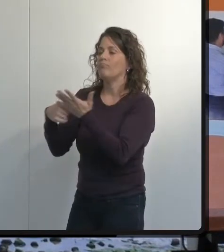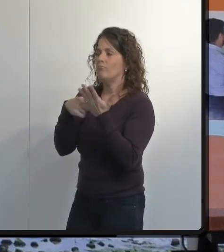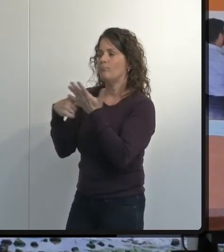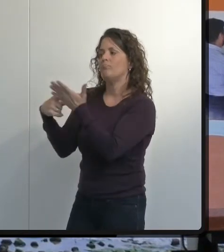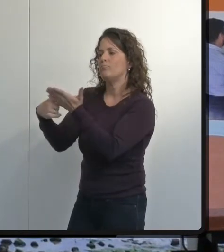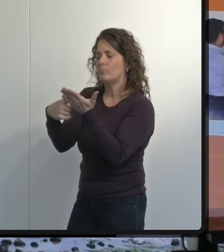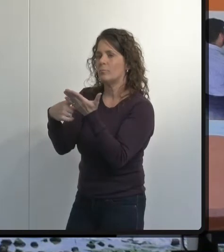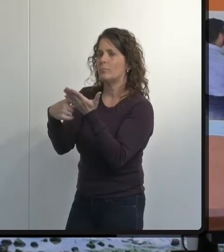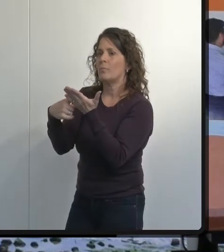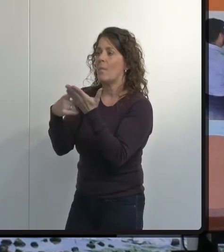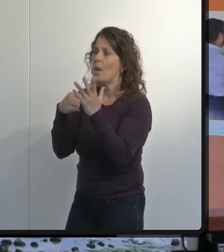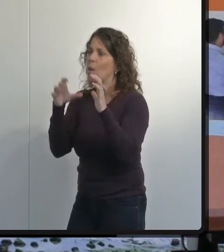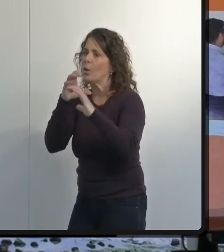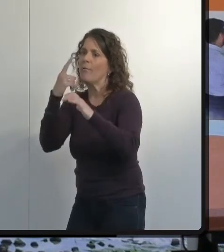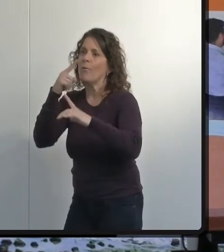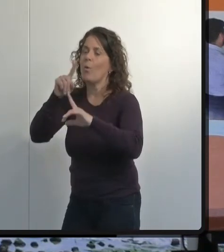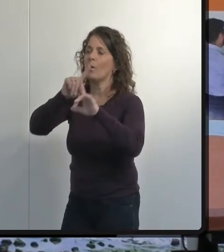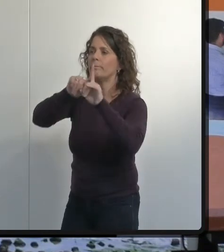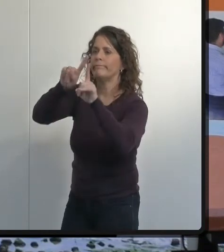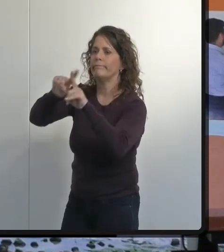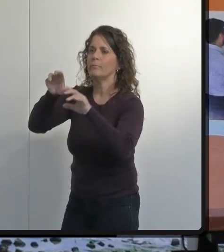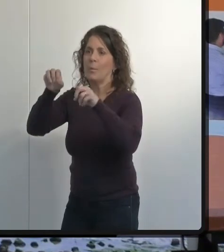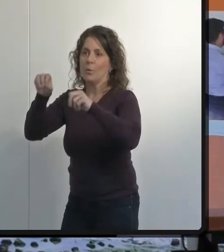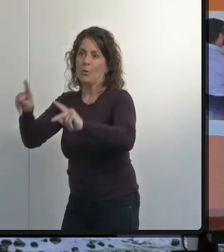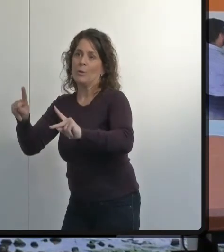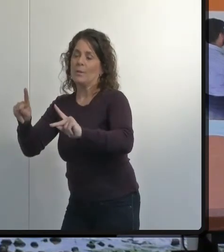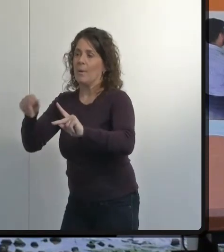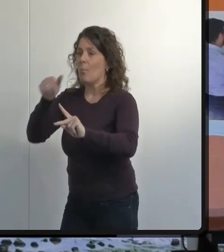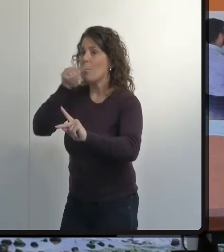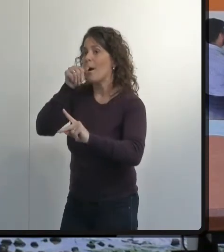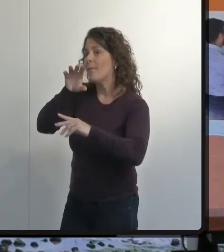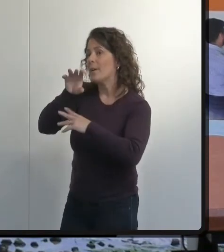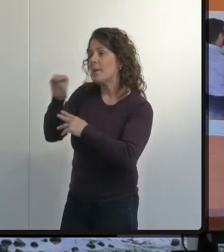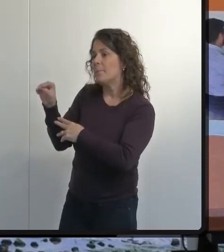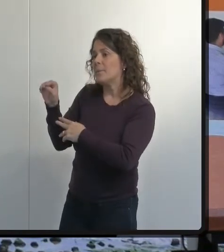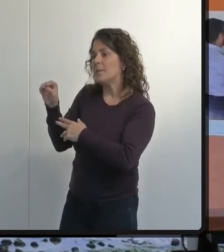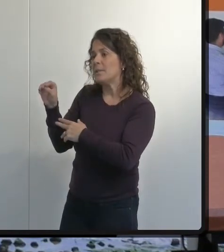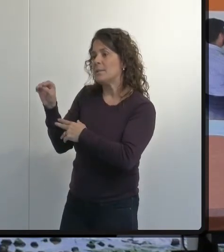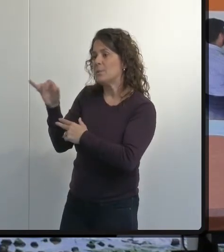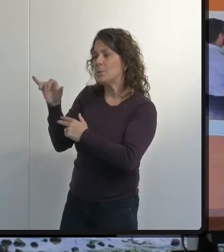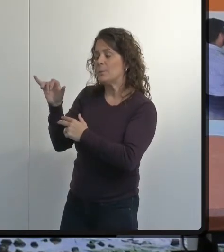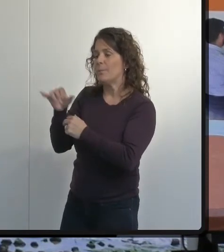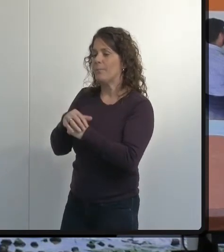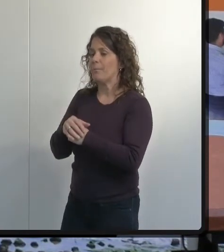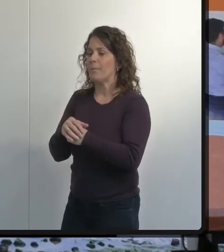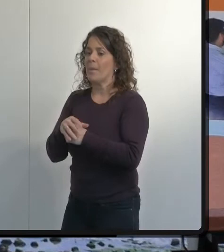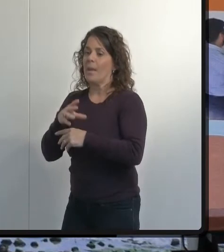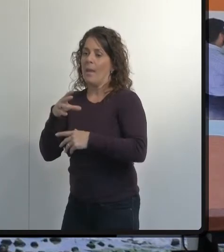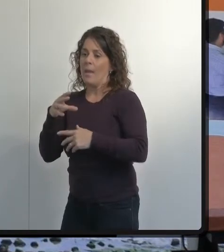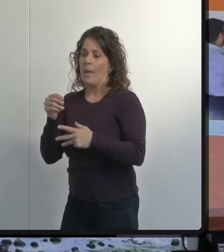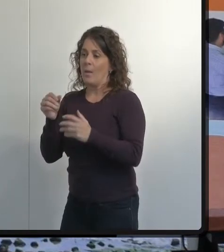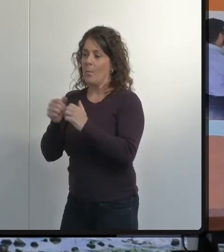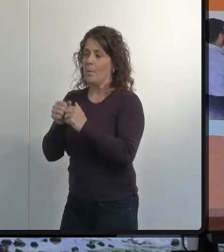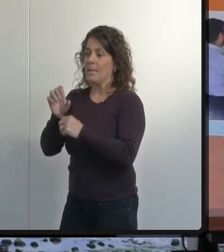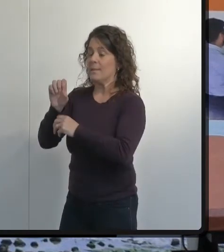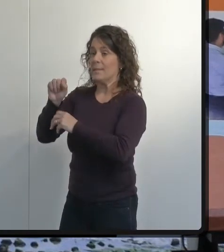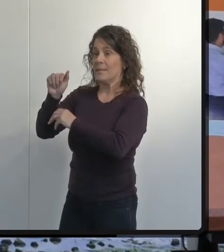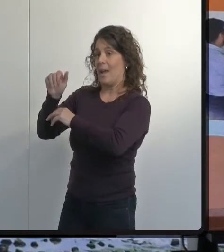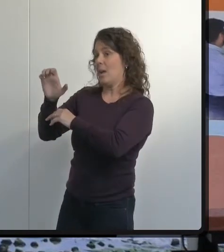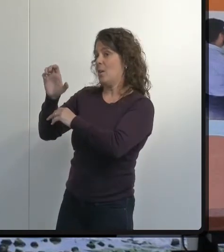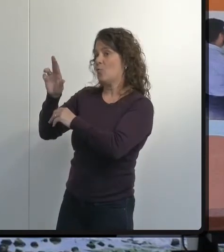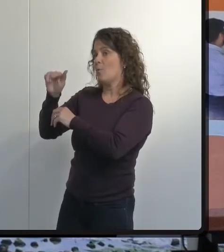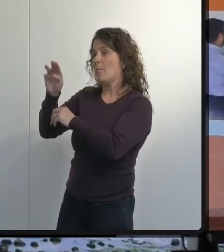opportunities with private partnerships, and again with Sacramento,